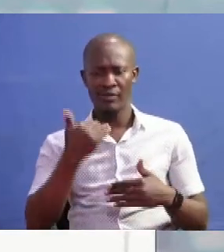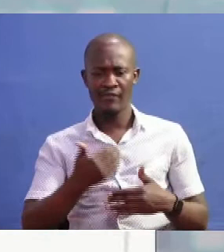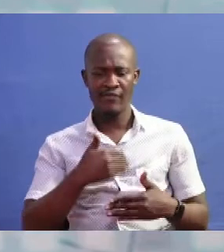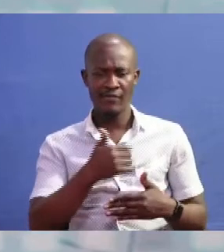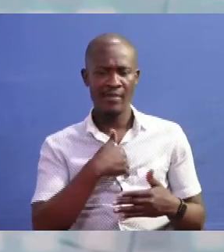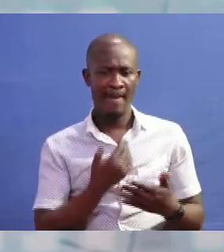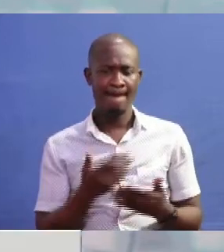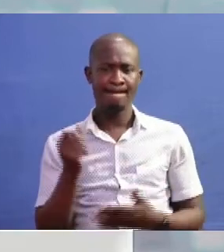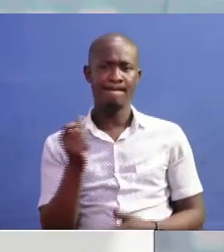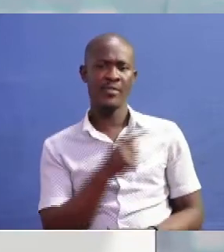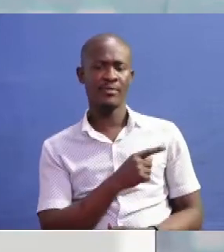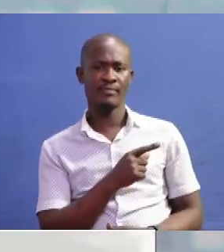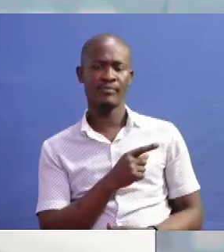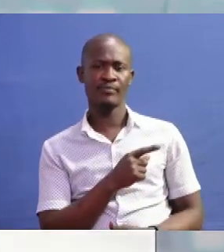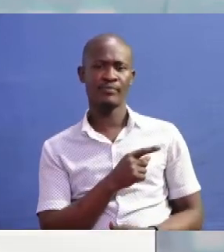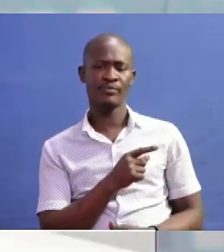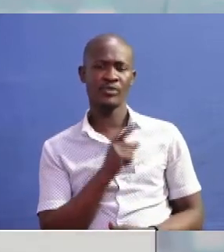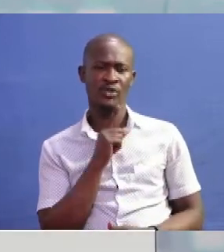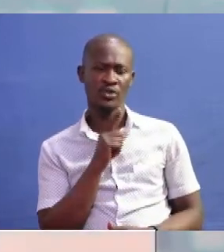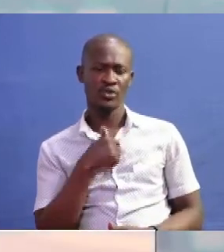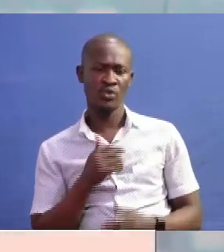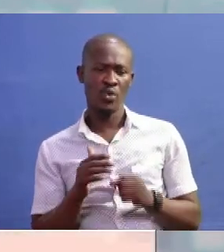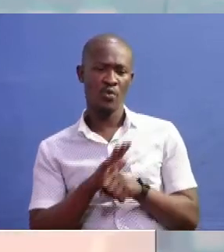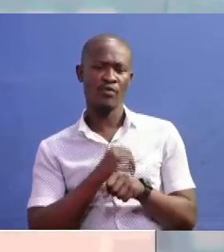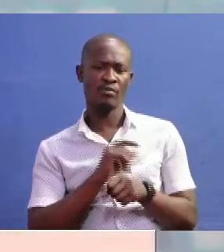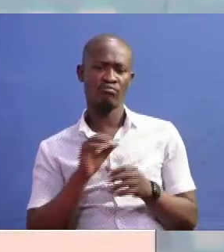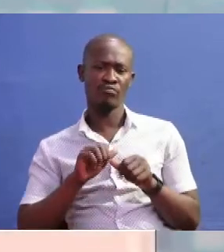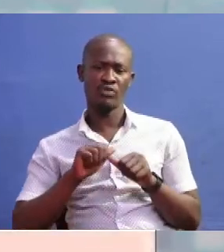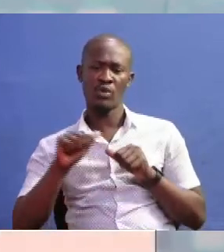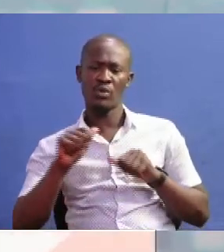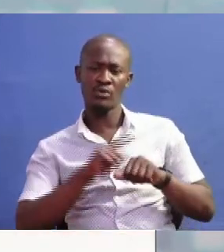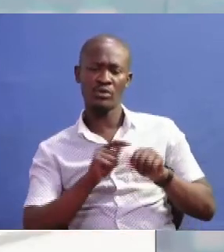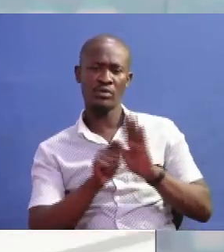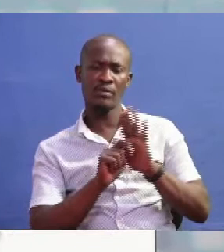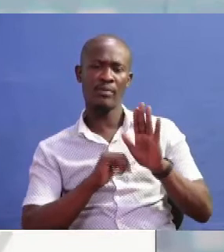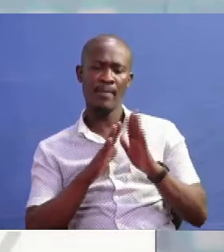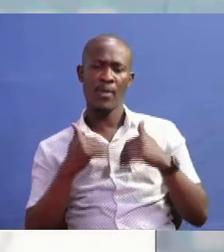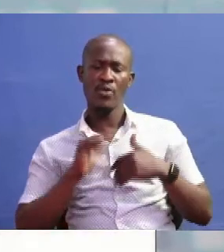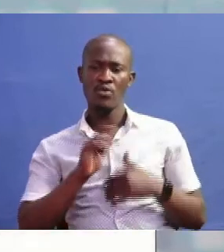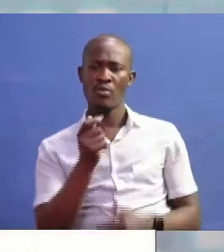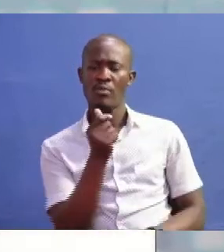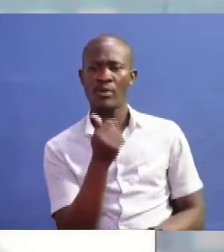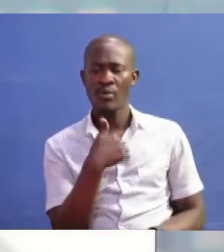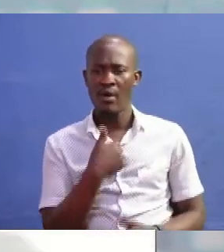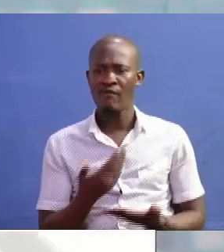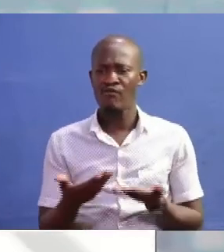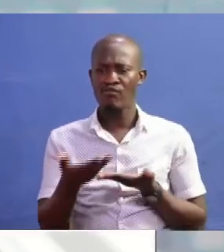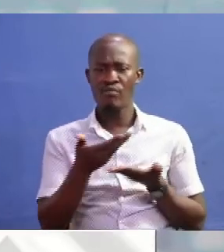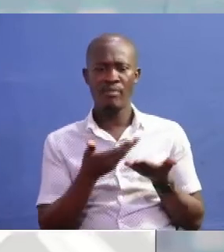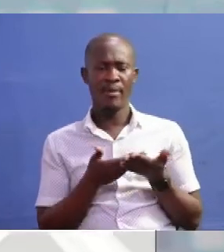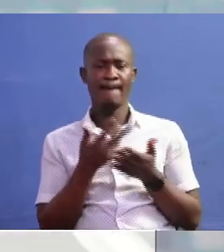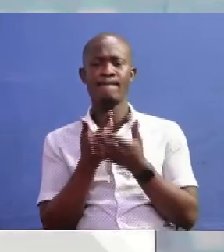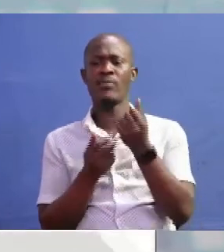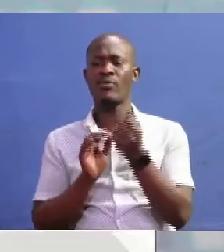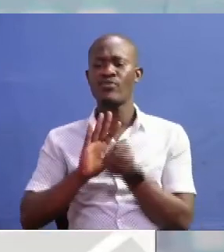compounds monthly. So over the long term, your money will have compounded both